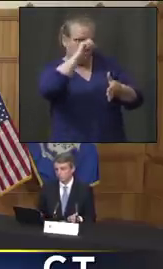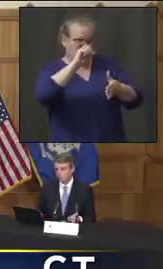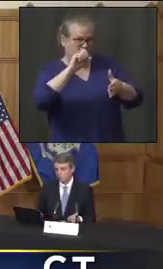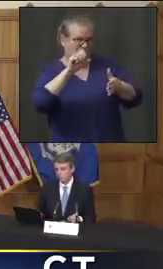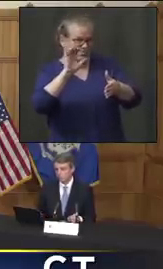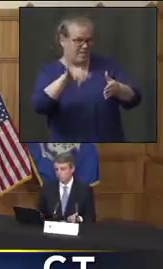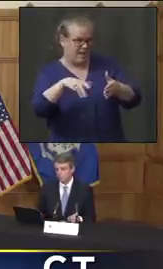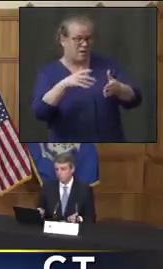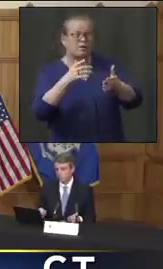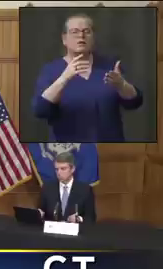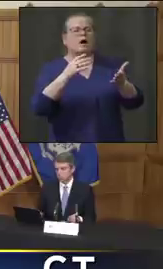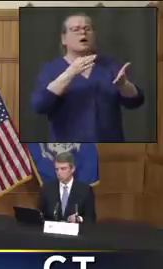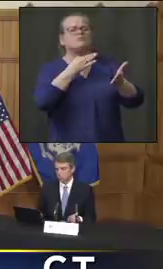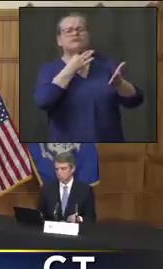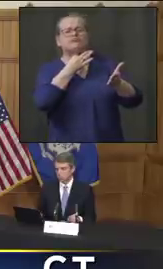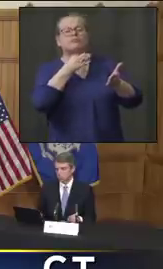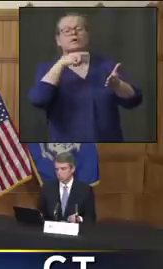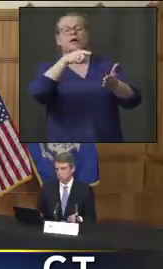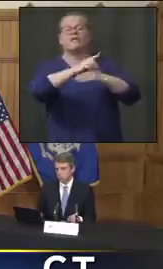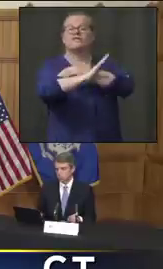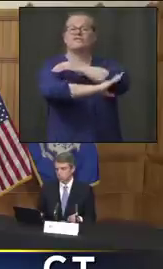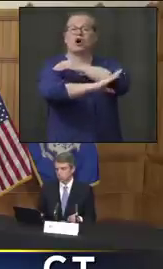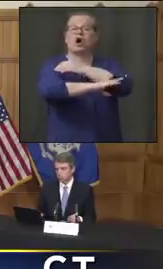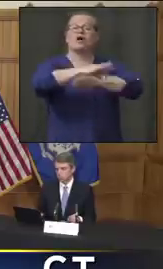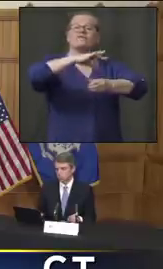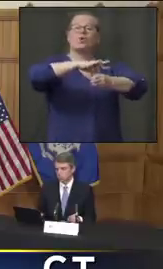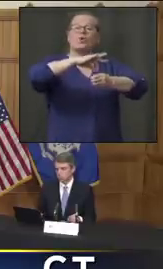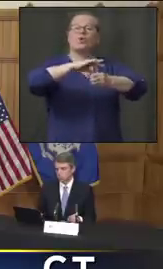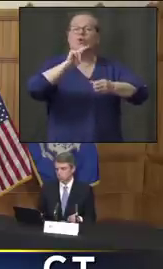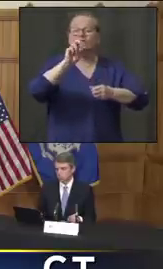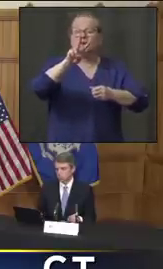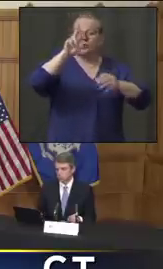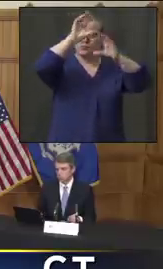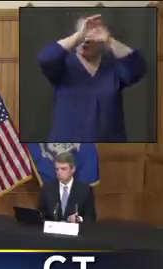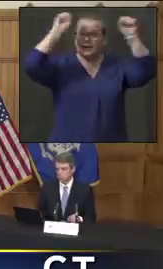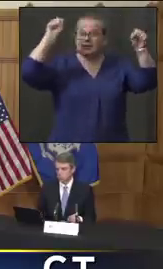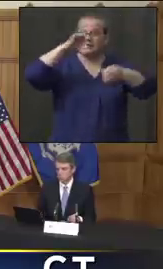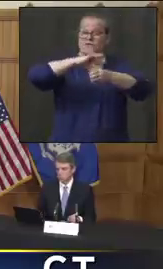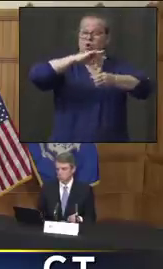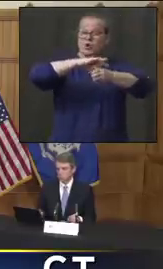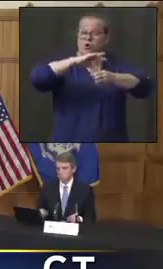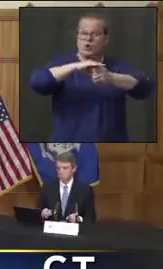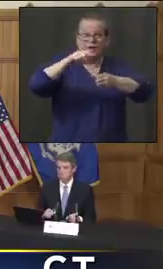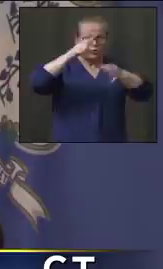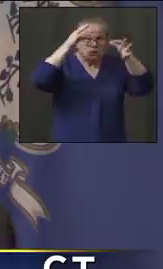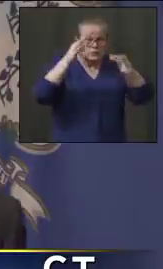by absentee in the fall and for the November, or is it still too early?